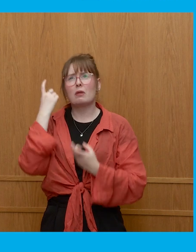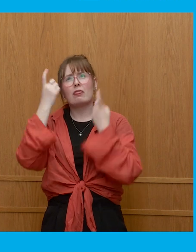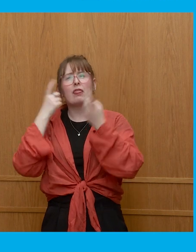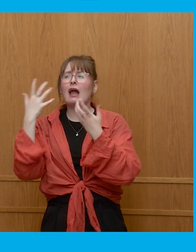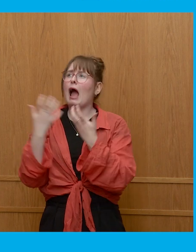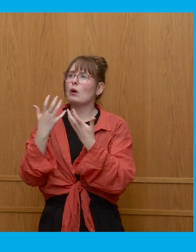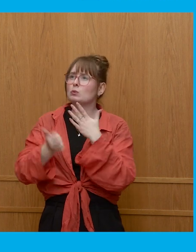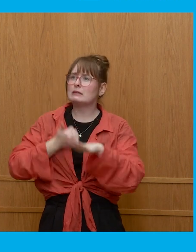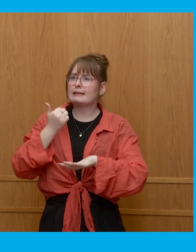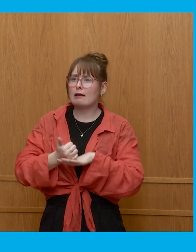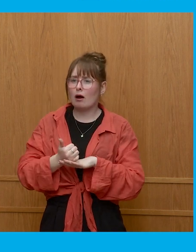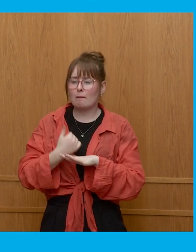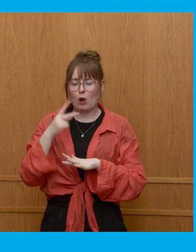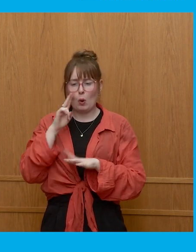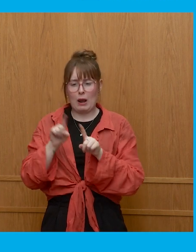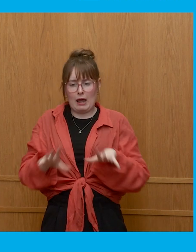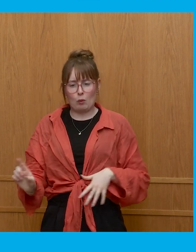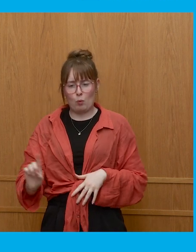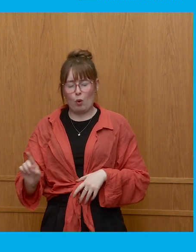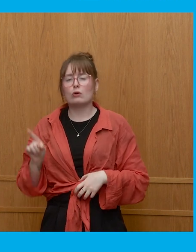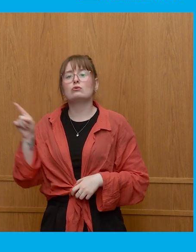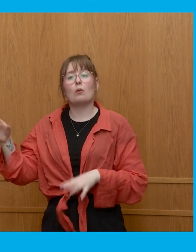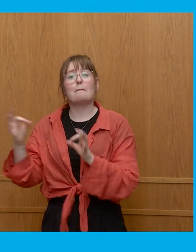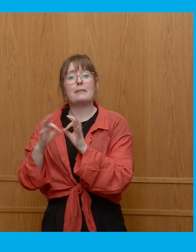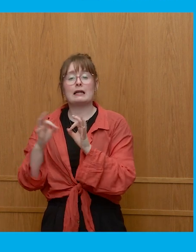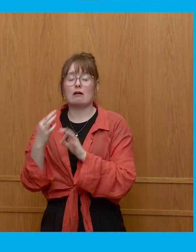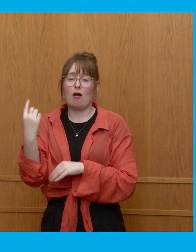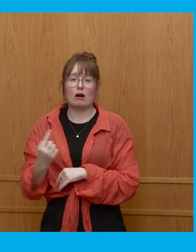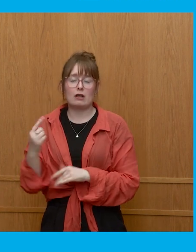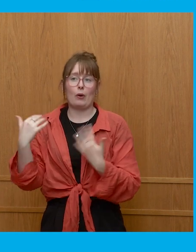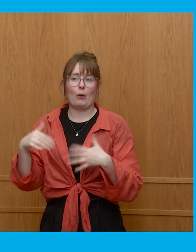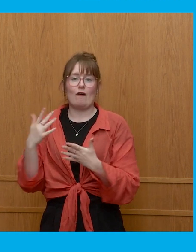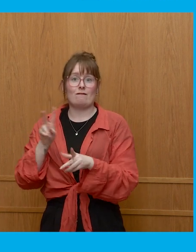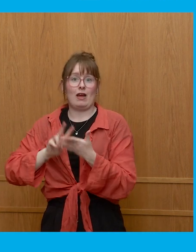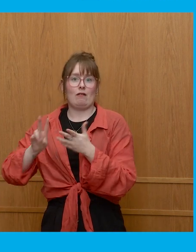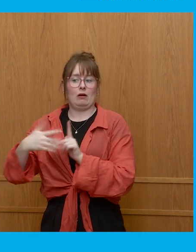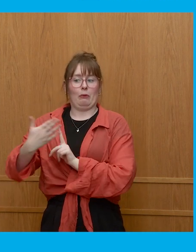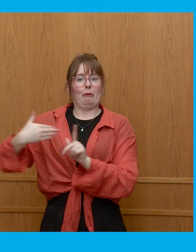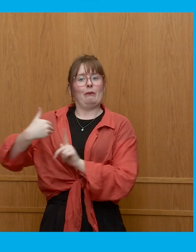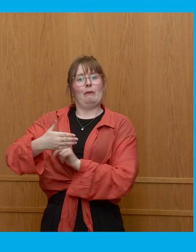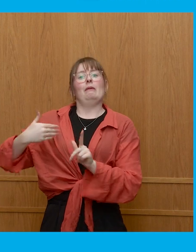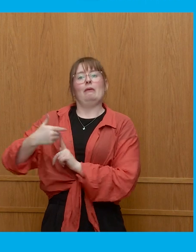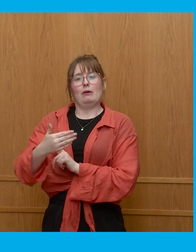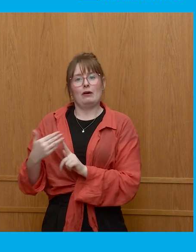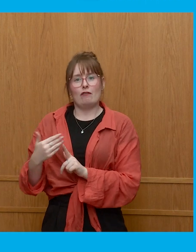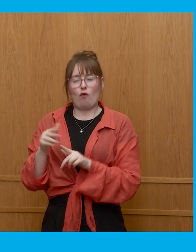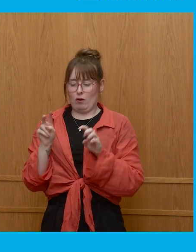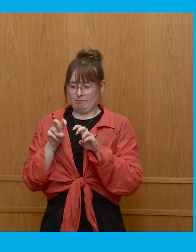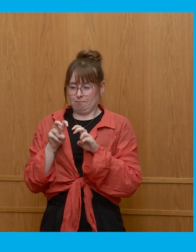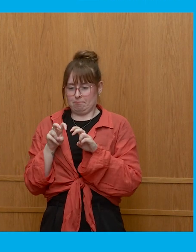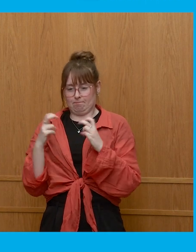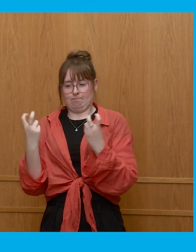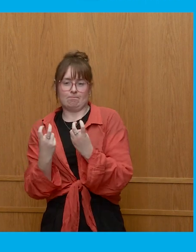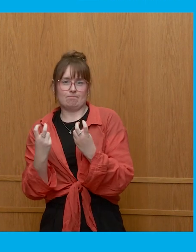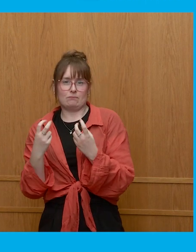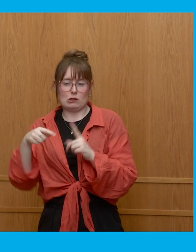that. What would that shape be? And you've made a very, very impressive, persuasive case for a certain semicircular shape, but